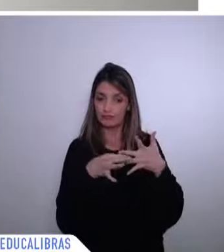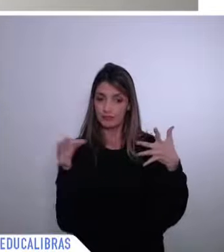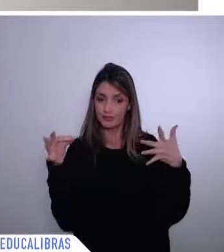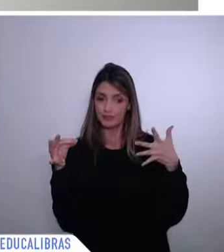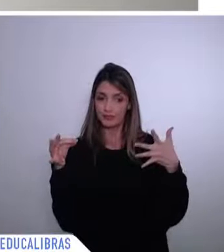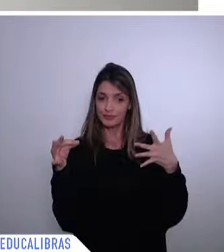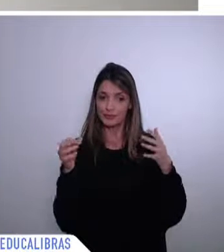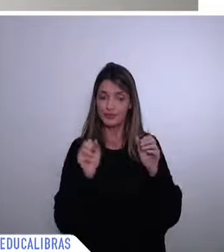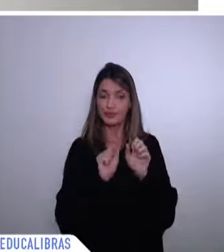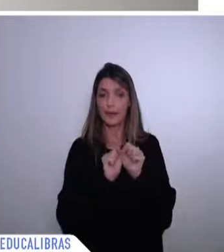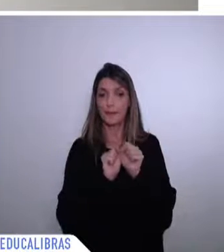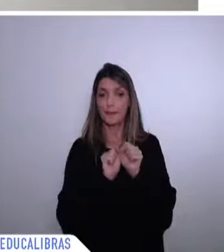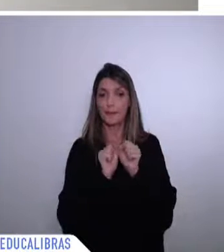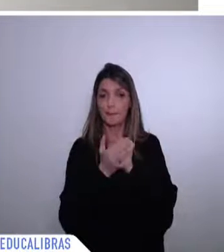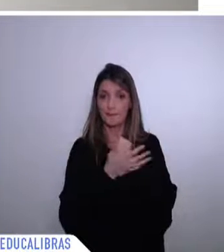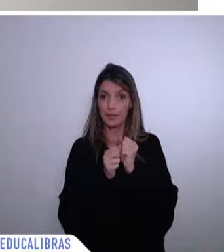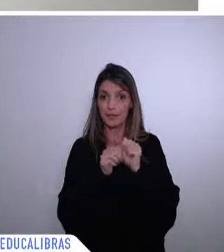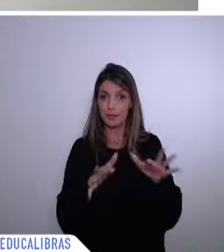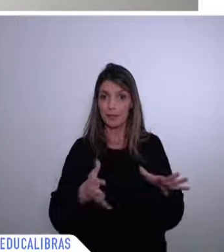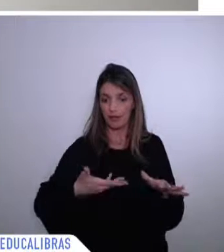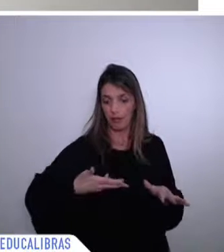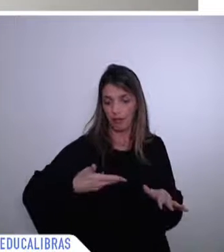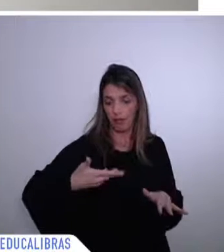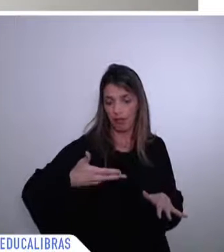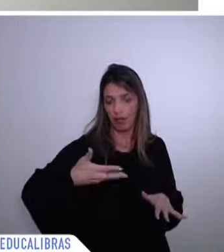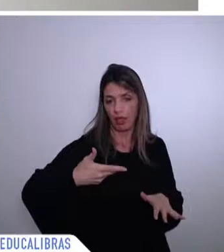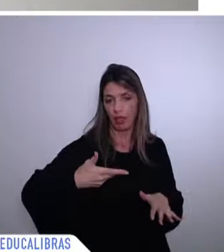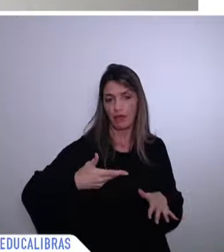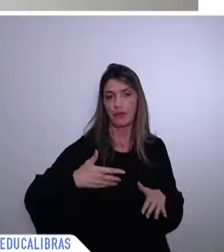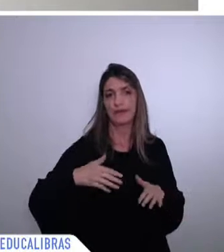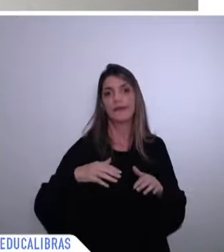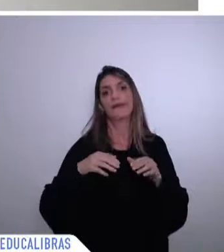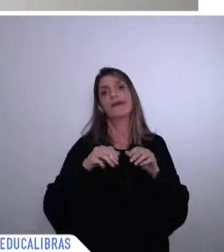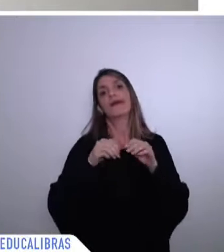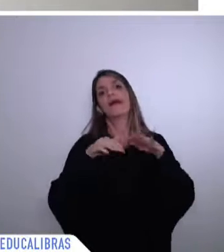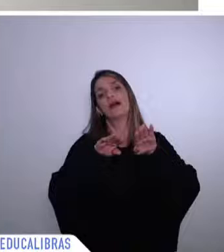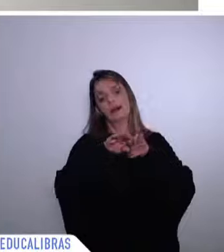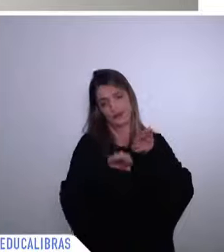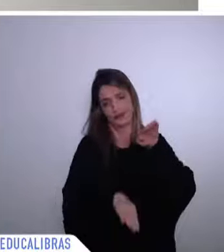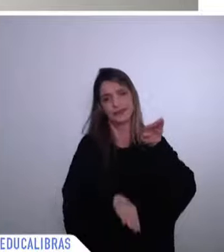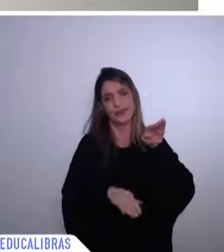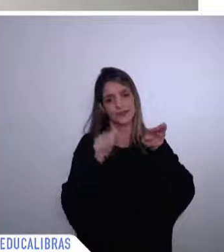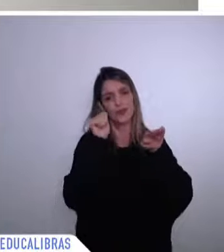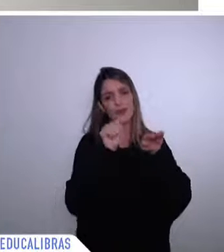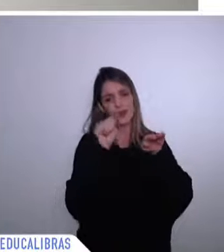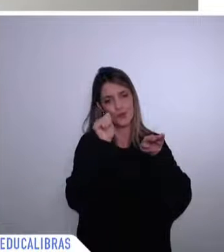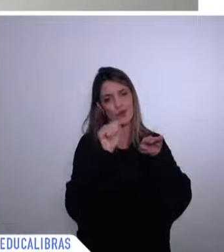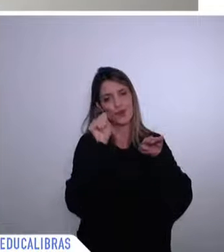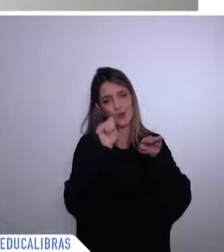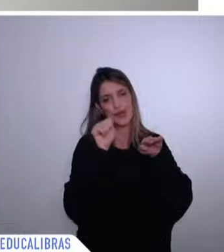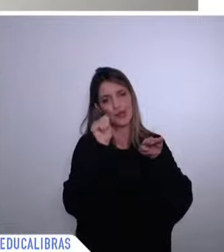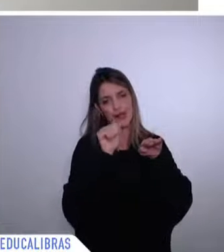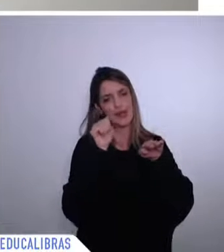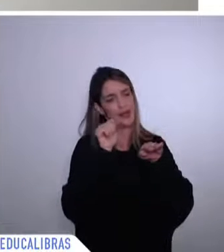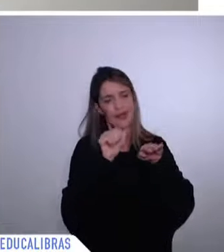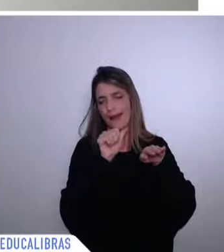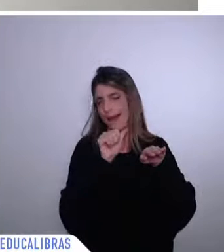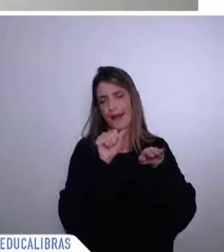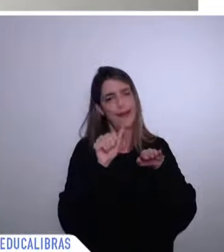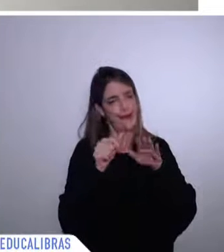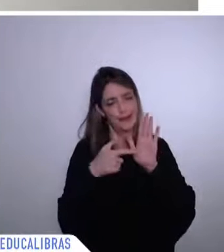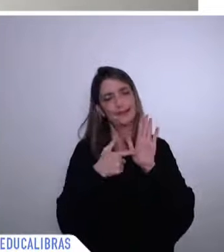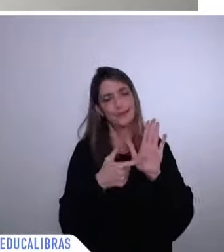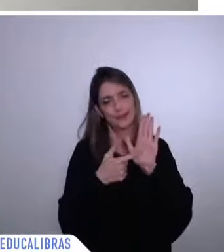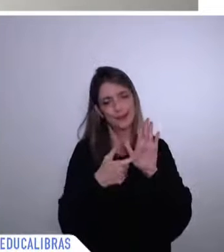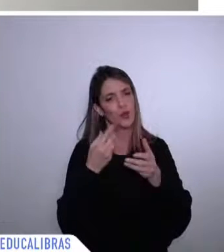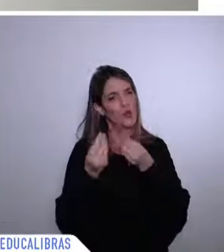topics that you brought up. You said that the pandemic has fast-tracked the inequalities that already